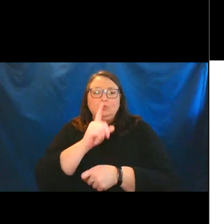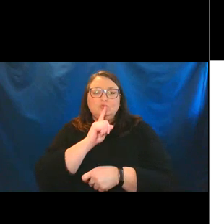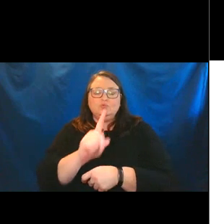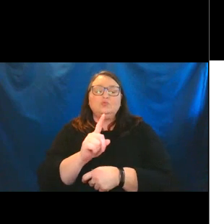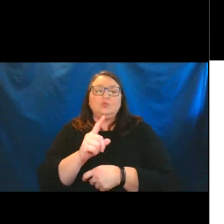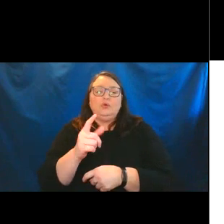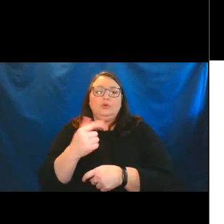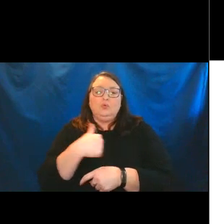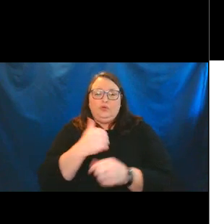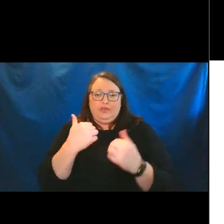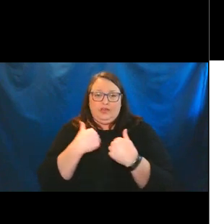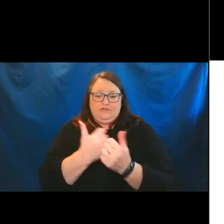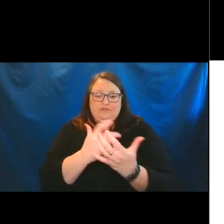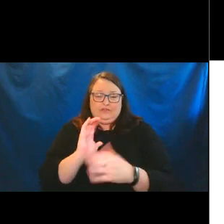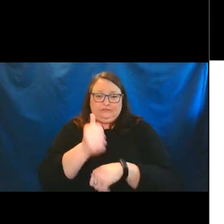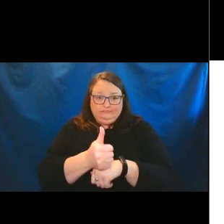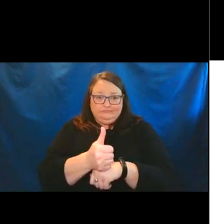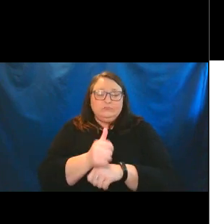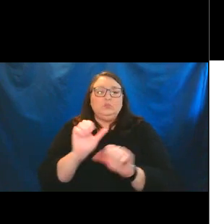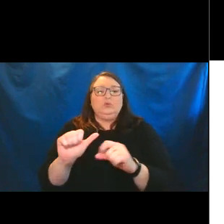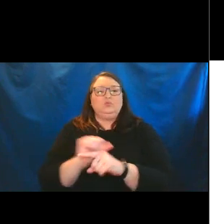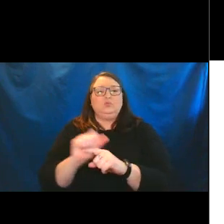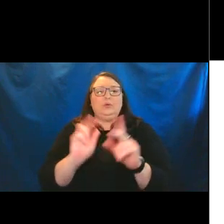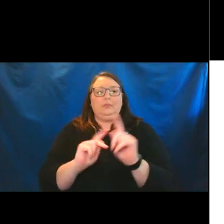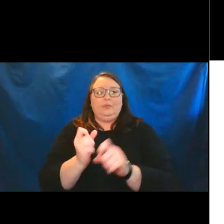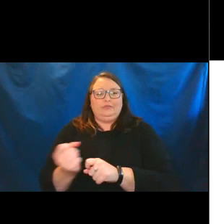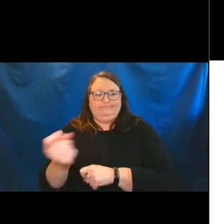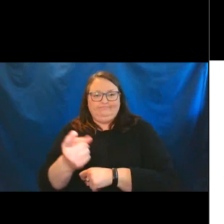year. And we can go to next slide.